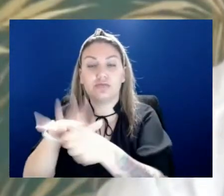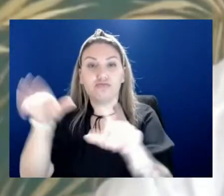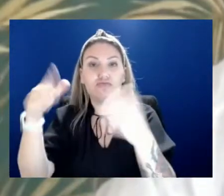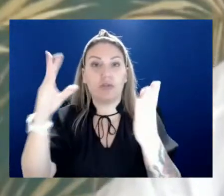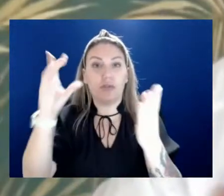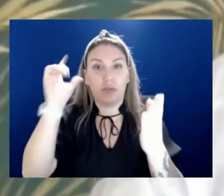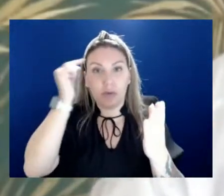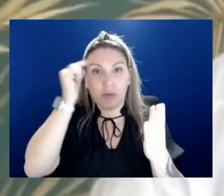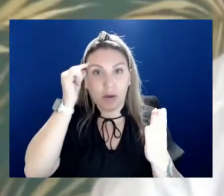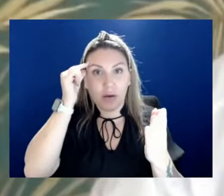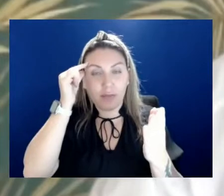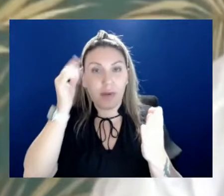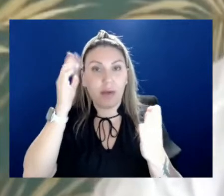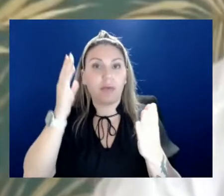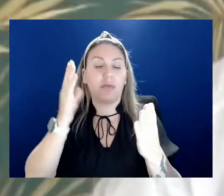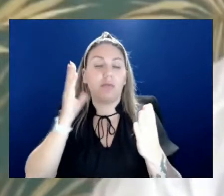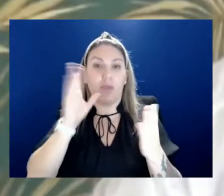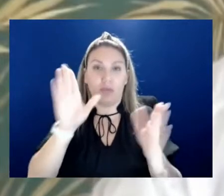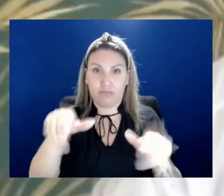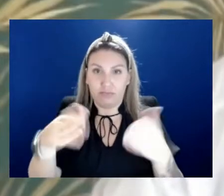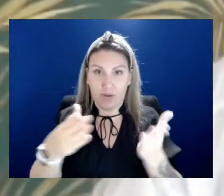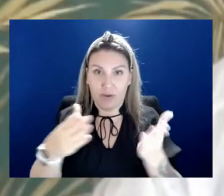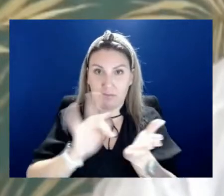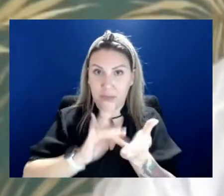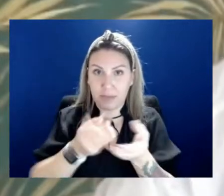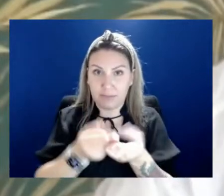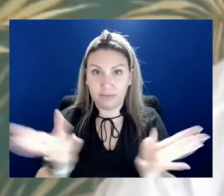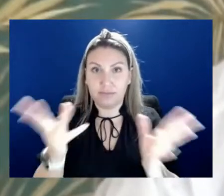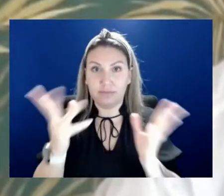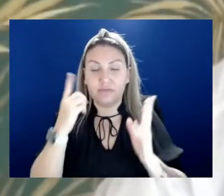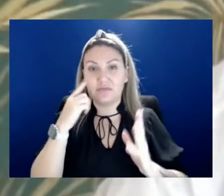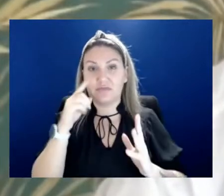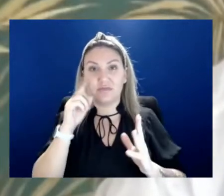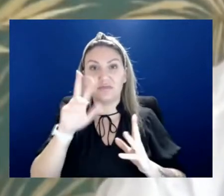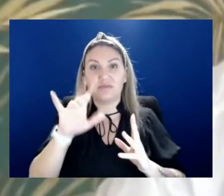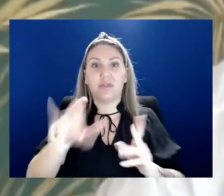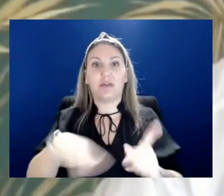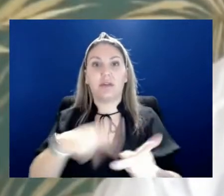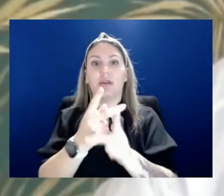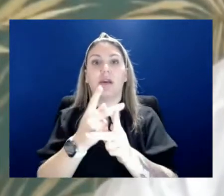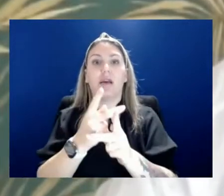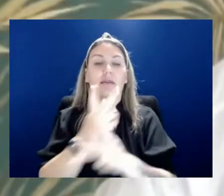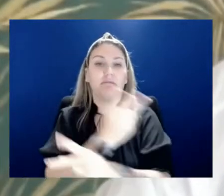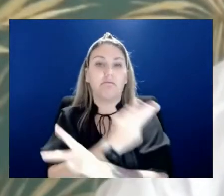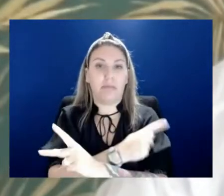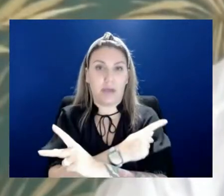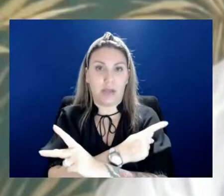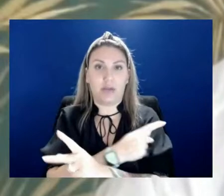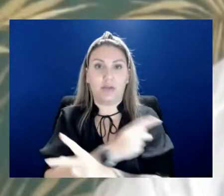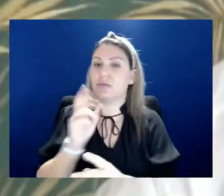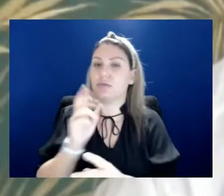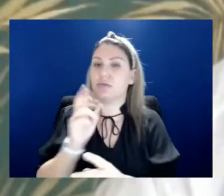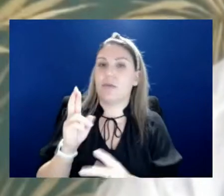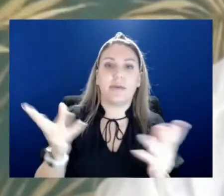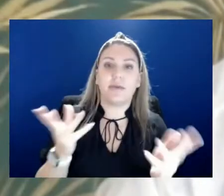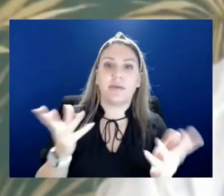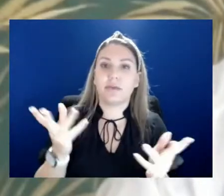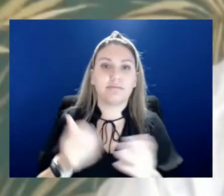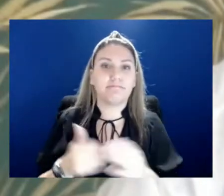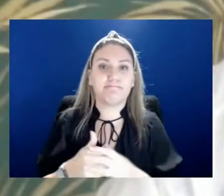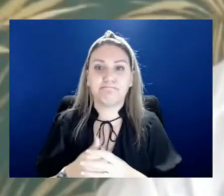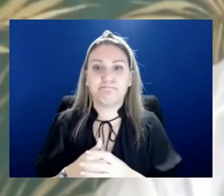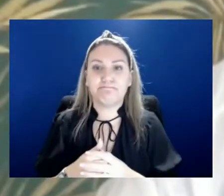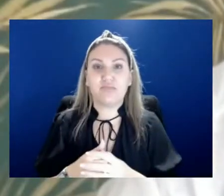maximally provide this medicine to this type of patient, or can be